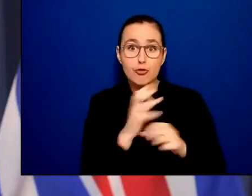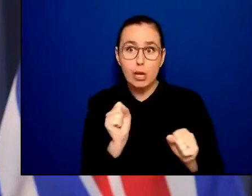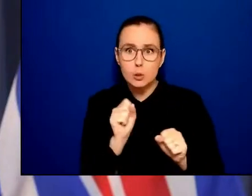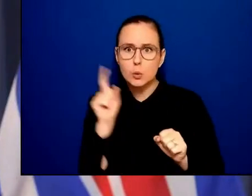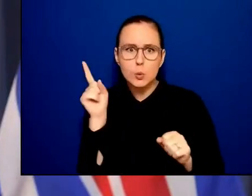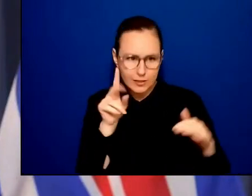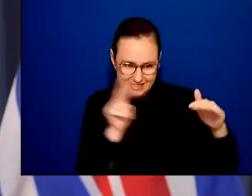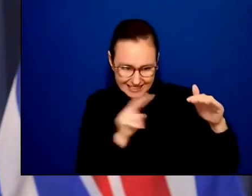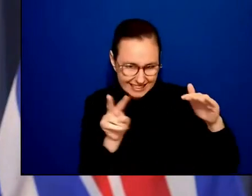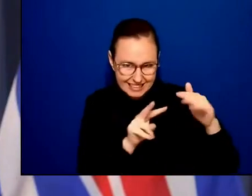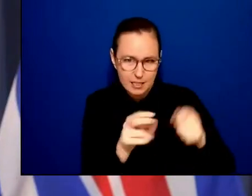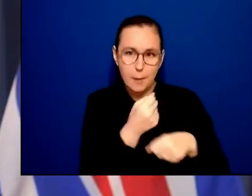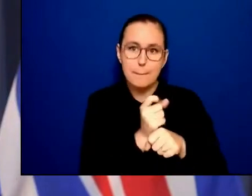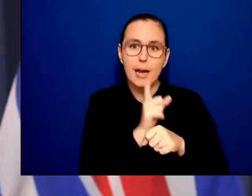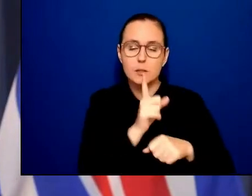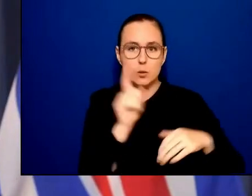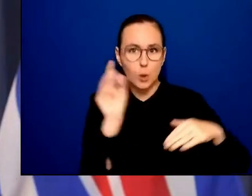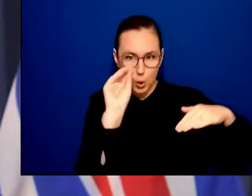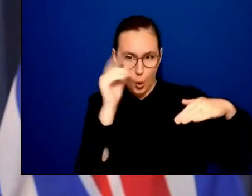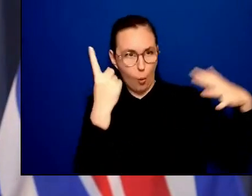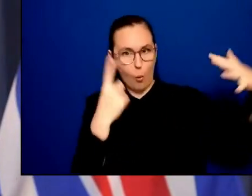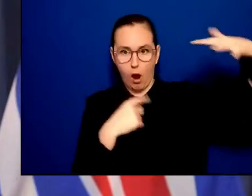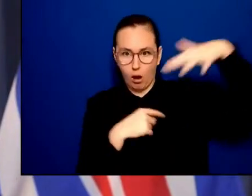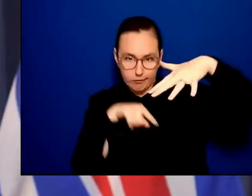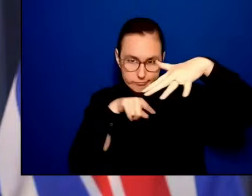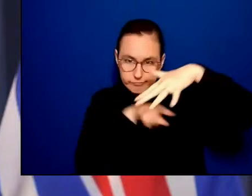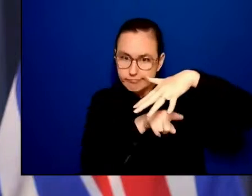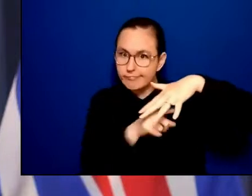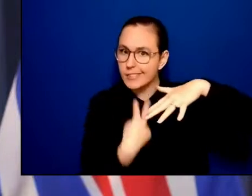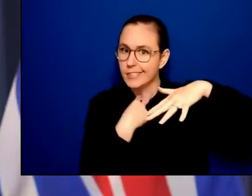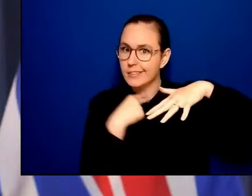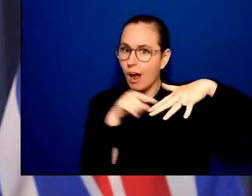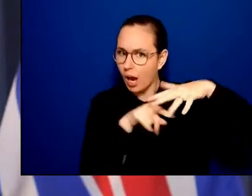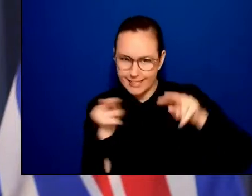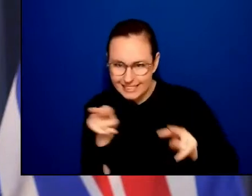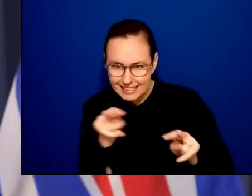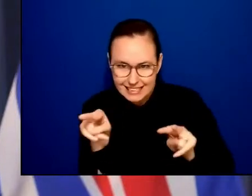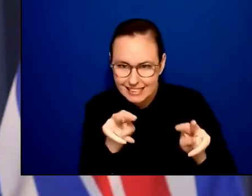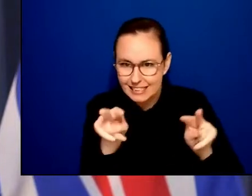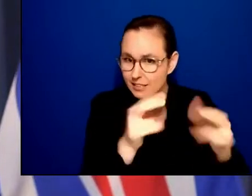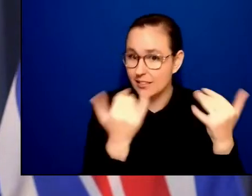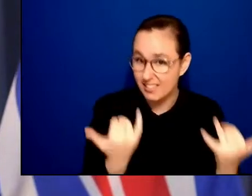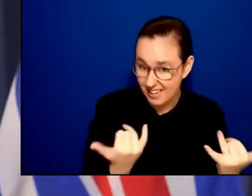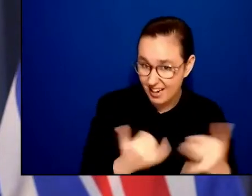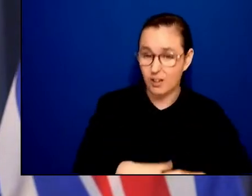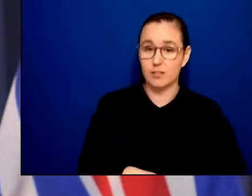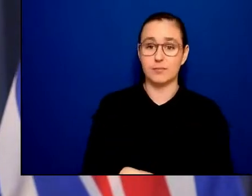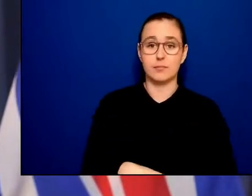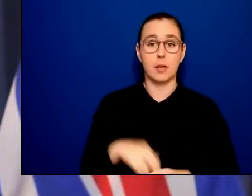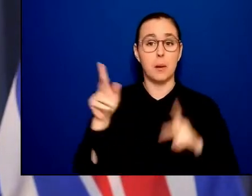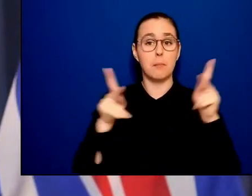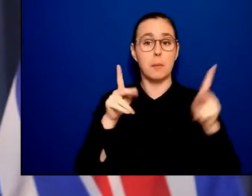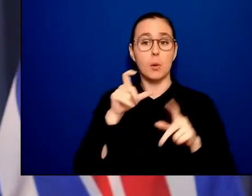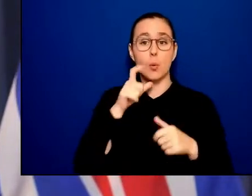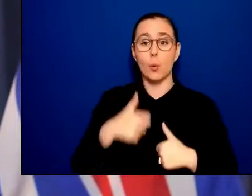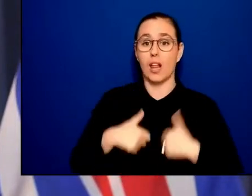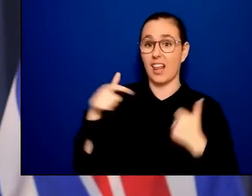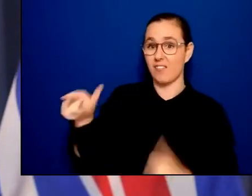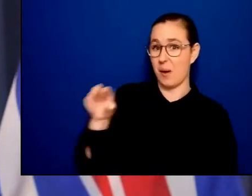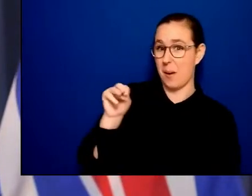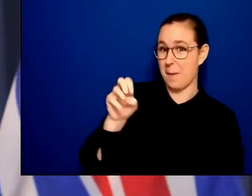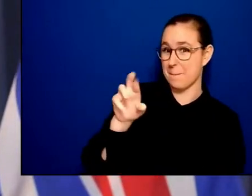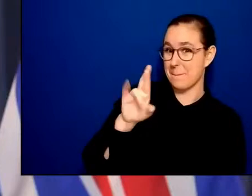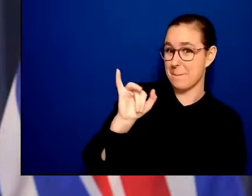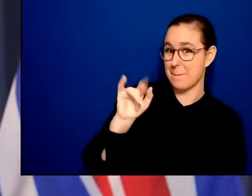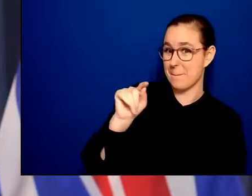behind. People from Merritt have been evacuated to either Kamloops or Kelowna. We are seeing significant